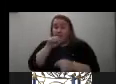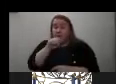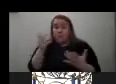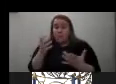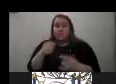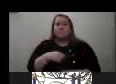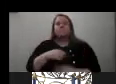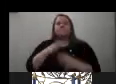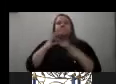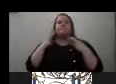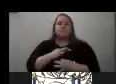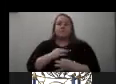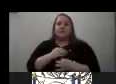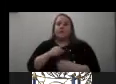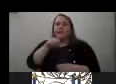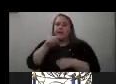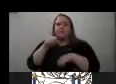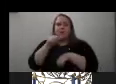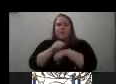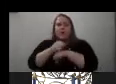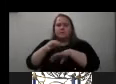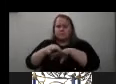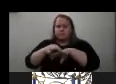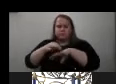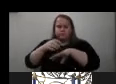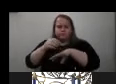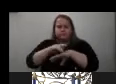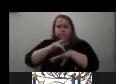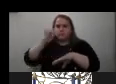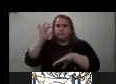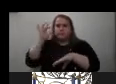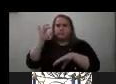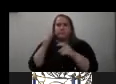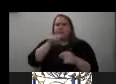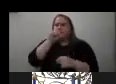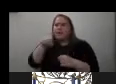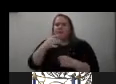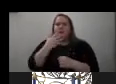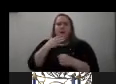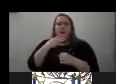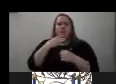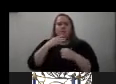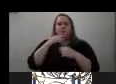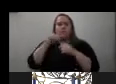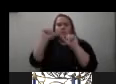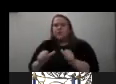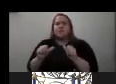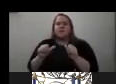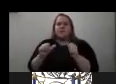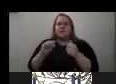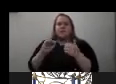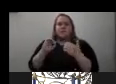he loved the way jewels sparkled. He loved how they were cut. He loved the colors and the brilliance of